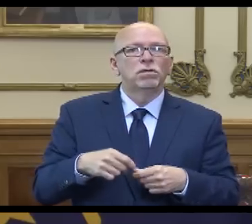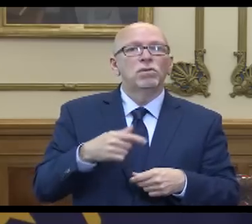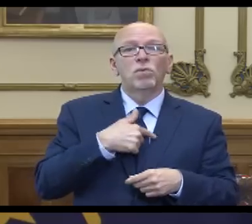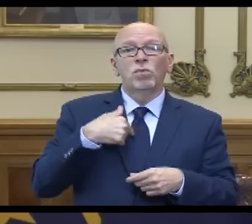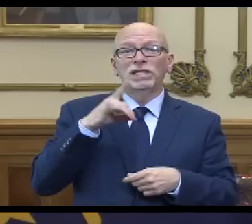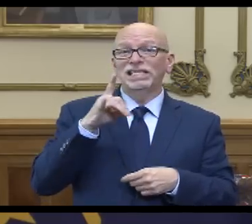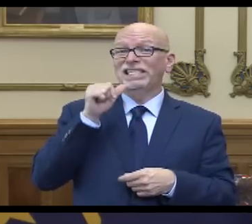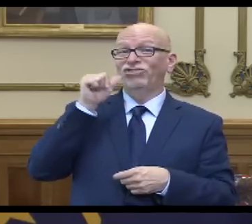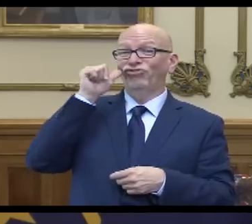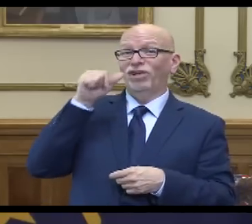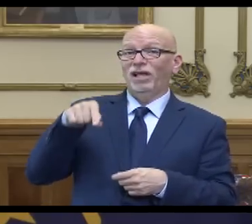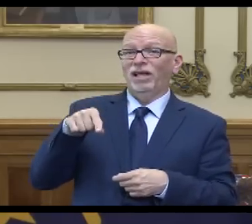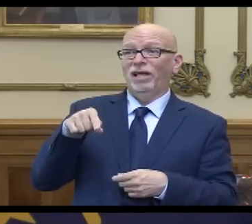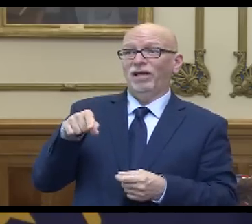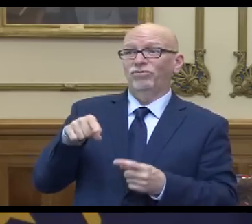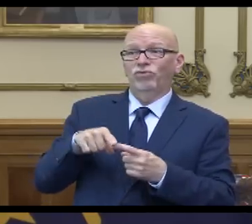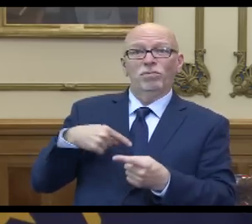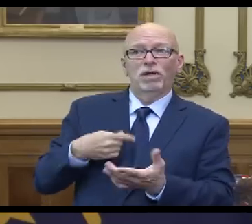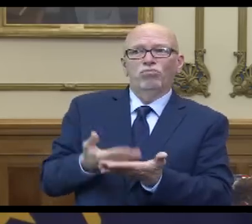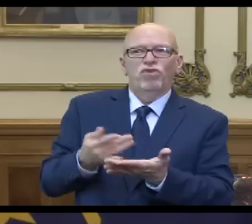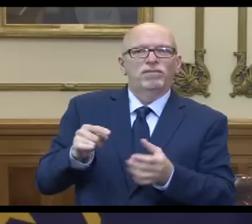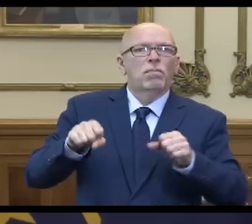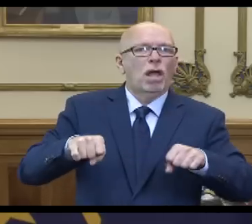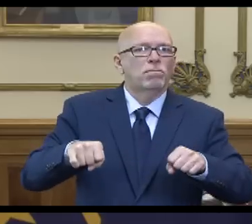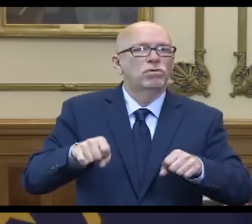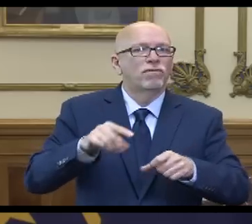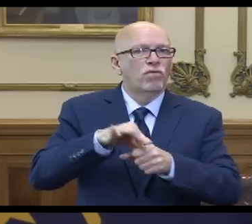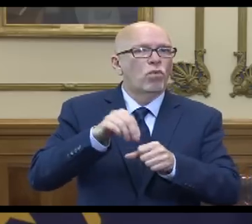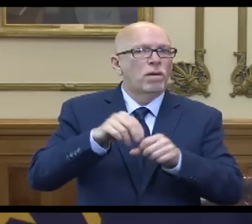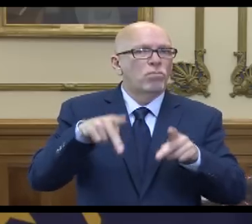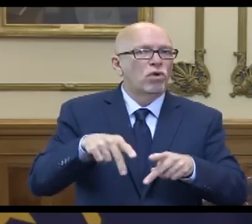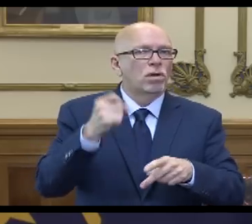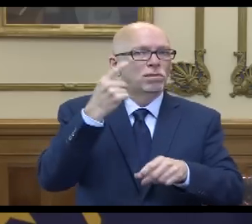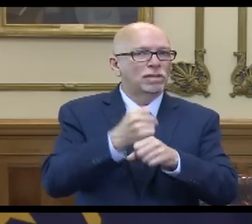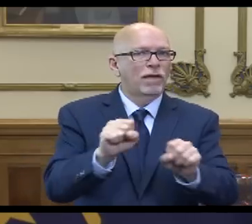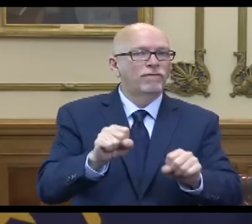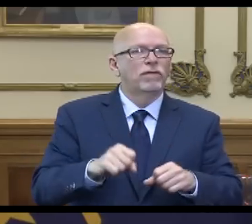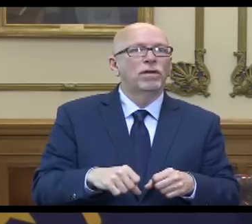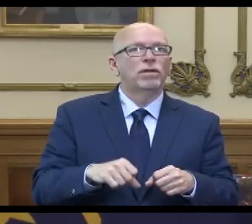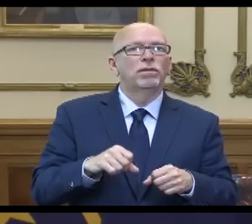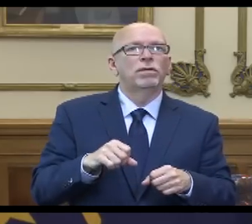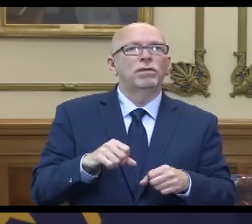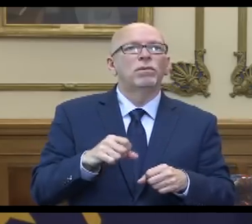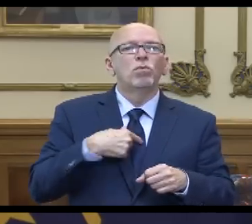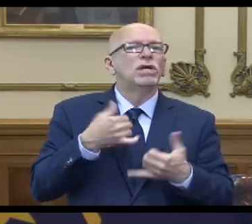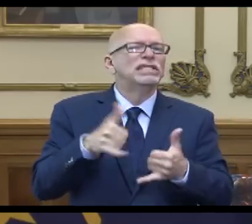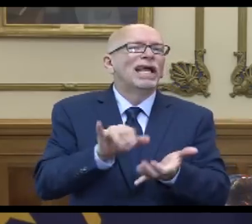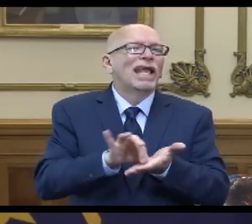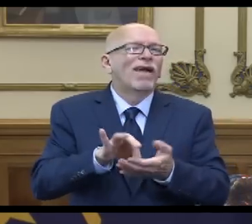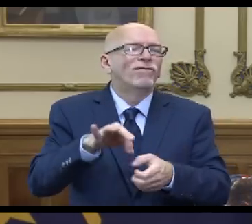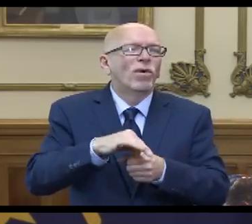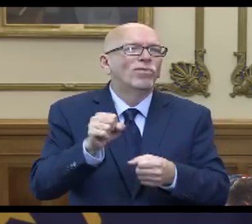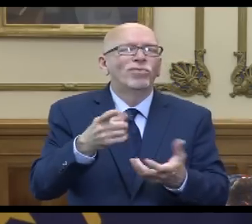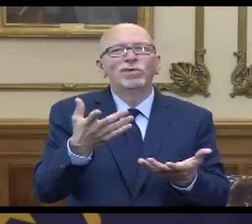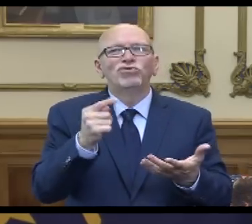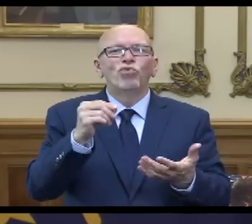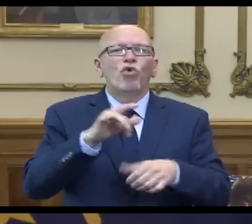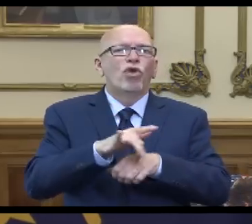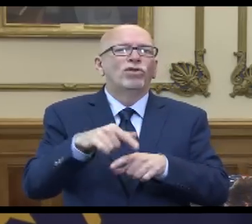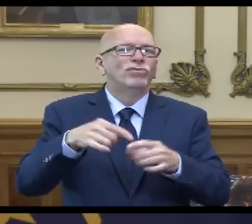did yesterday was prove that was possible. And so that's where I lean right now. But again, we're still counting votes, so to be